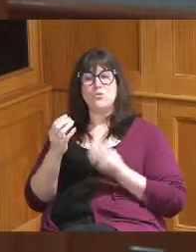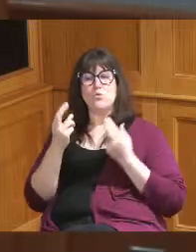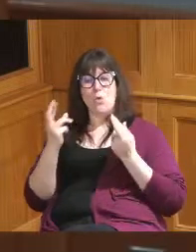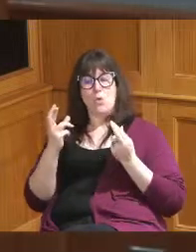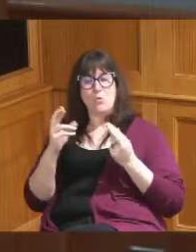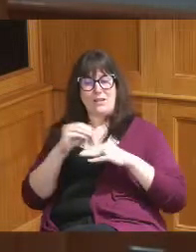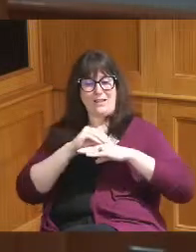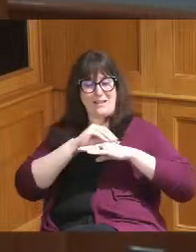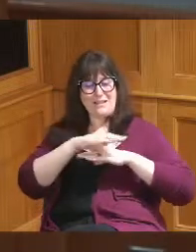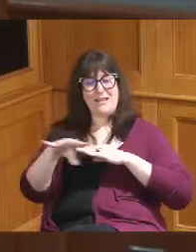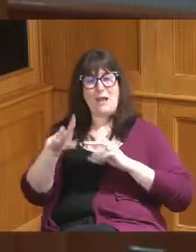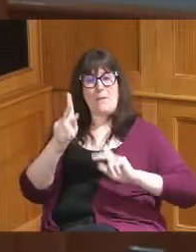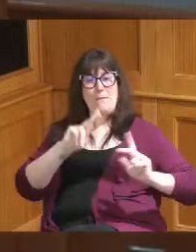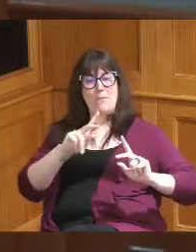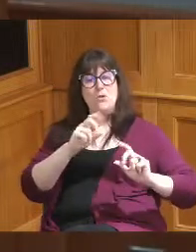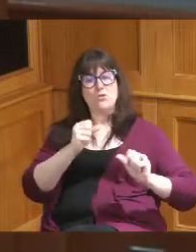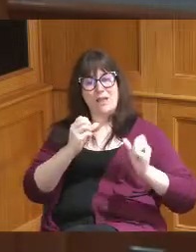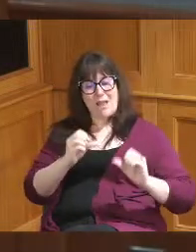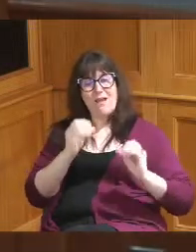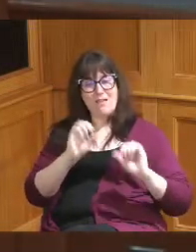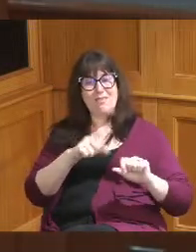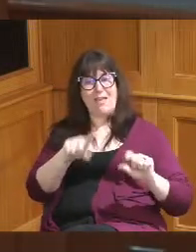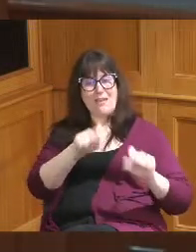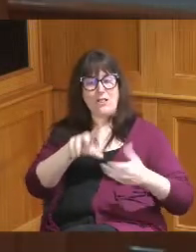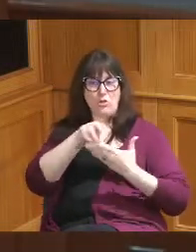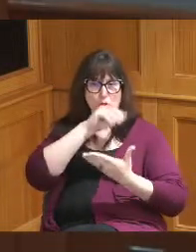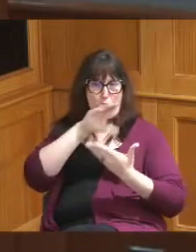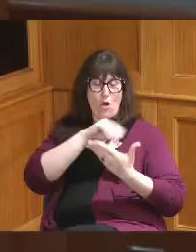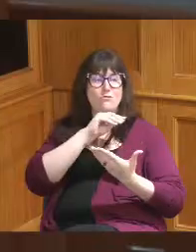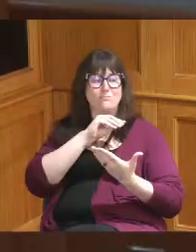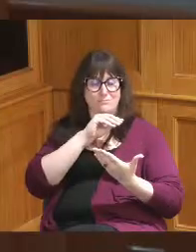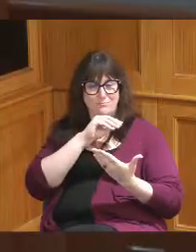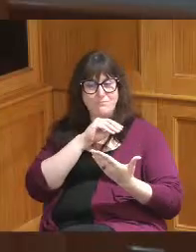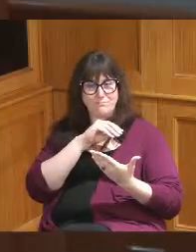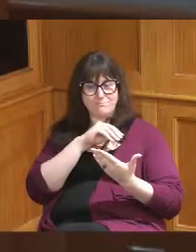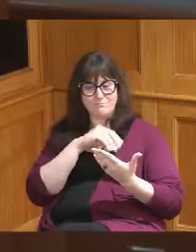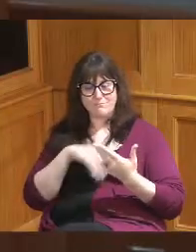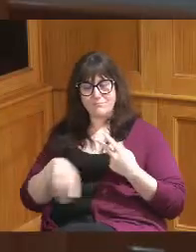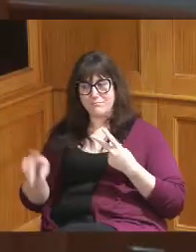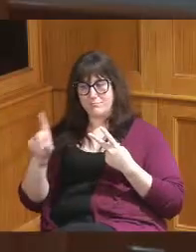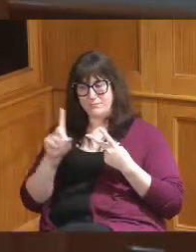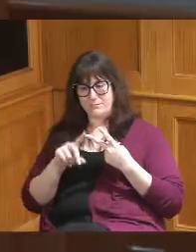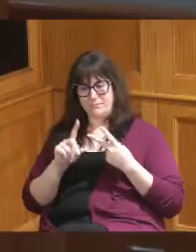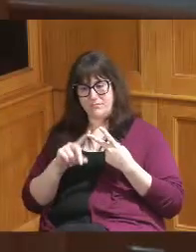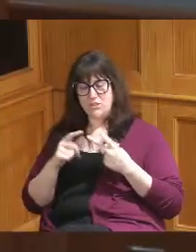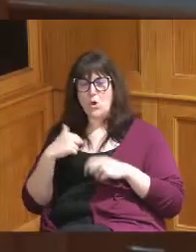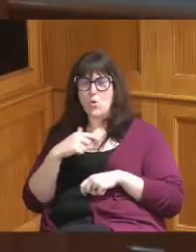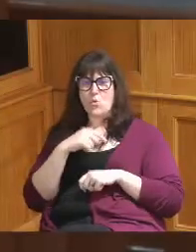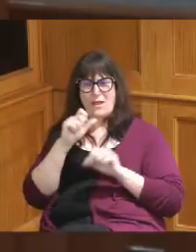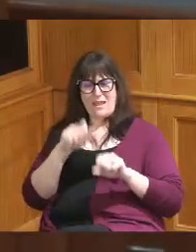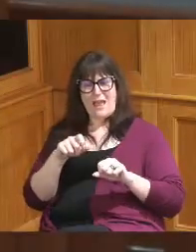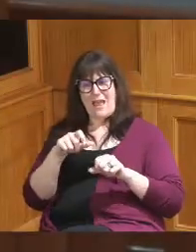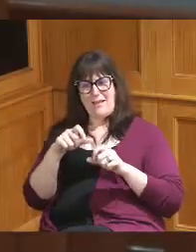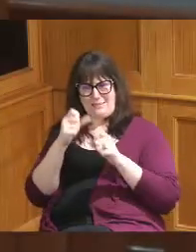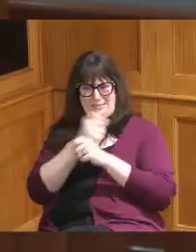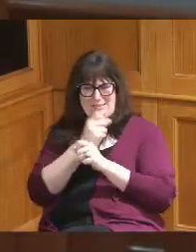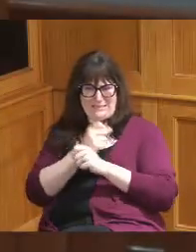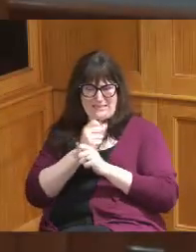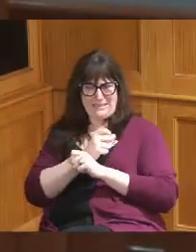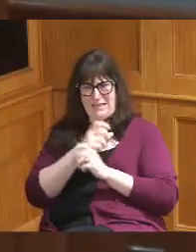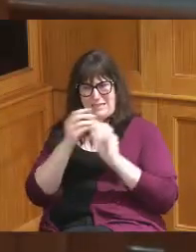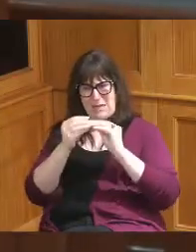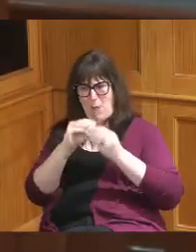create those conversations and raise that awareness. And in closing, we can talk about statistics all day,